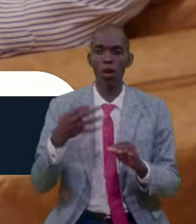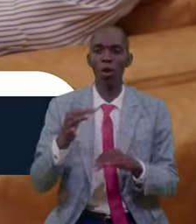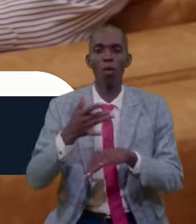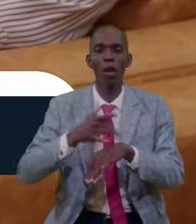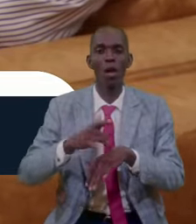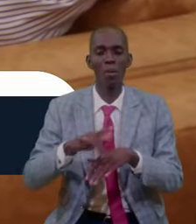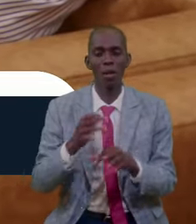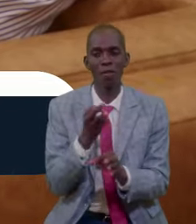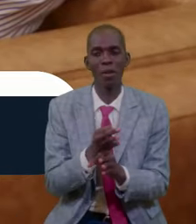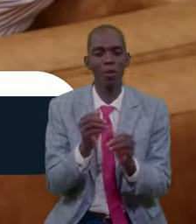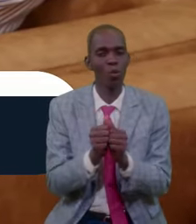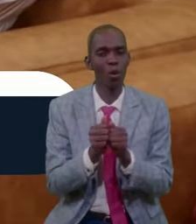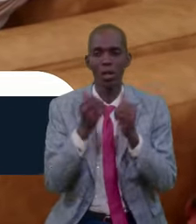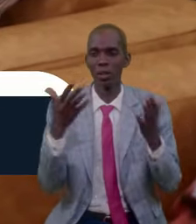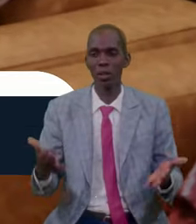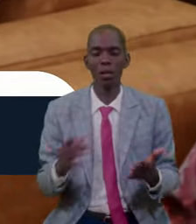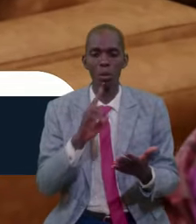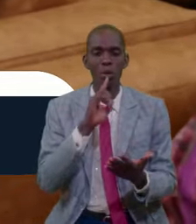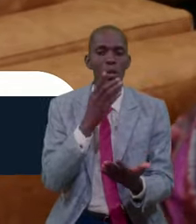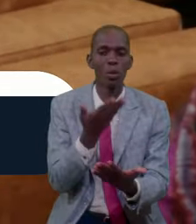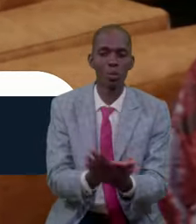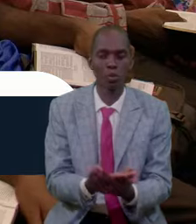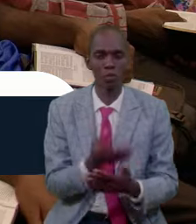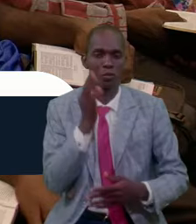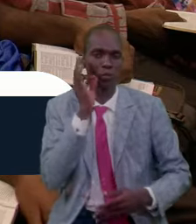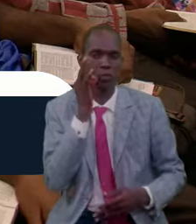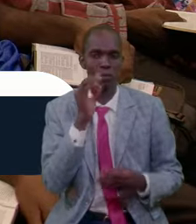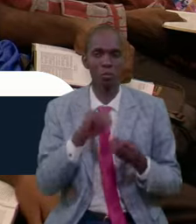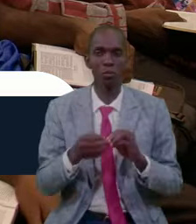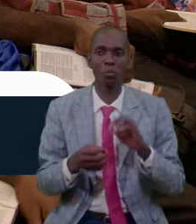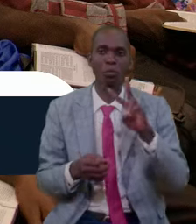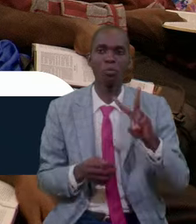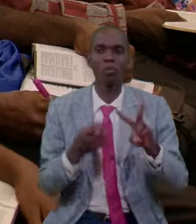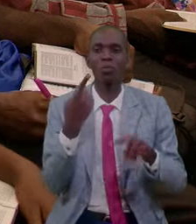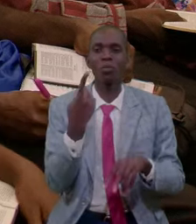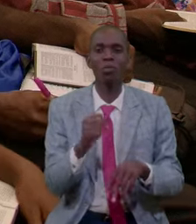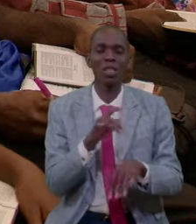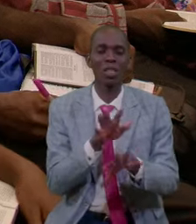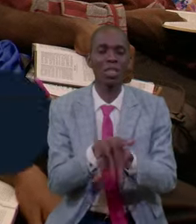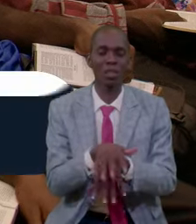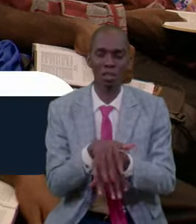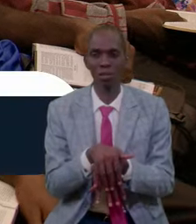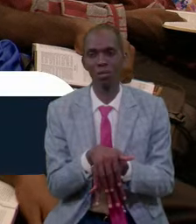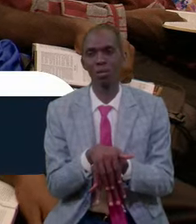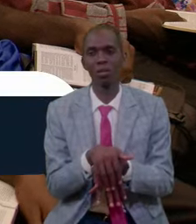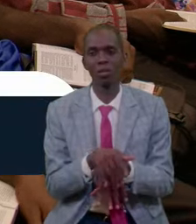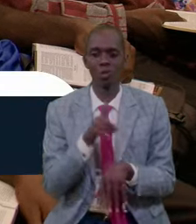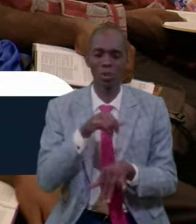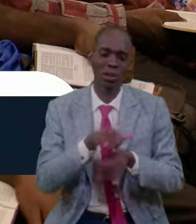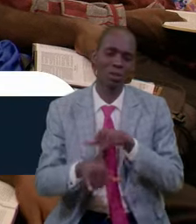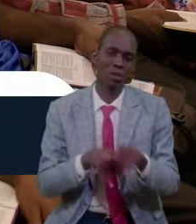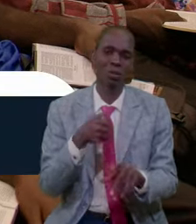faith without evident fruit. Number two, the deceptiveness. You deceive